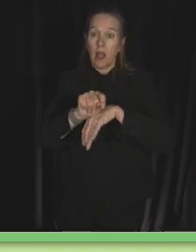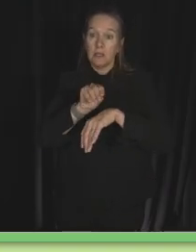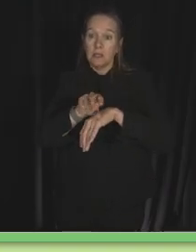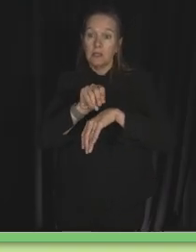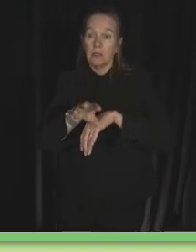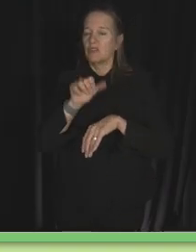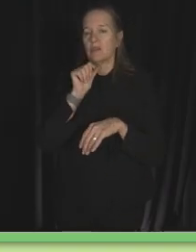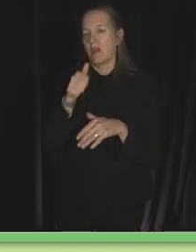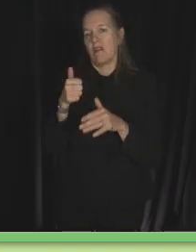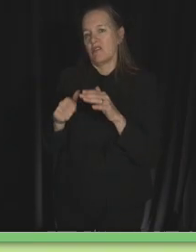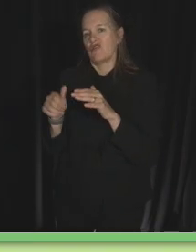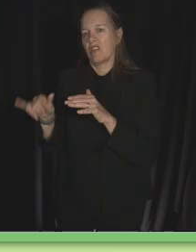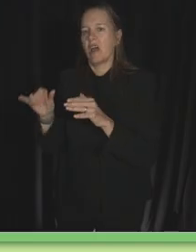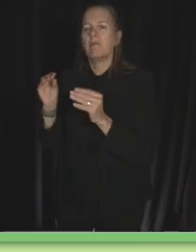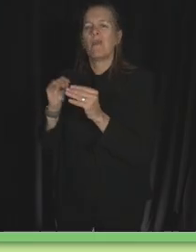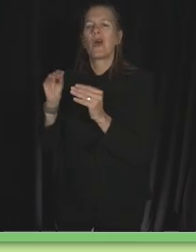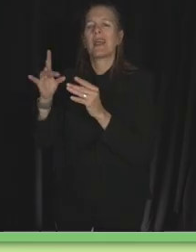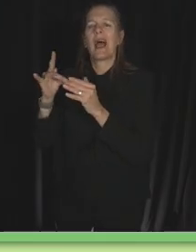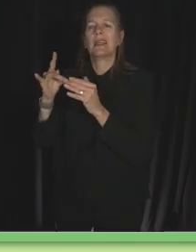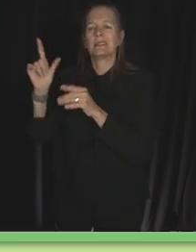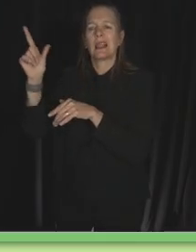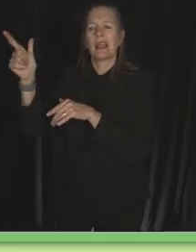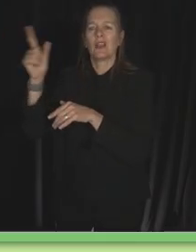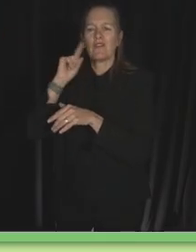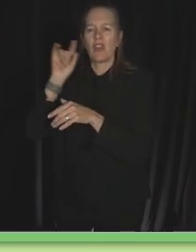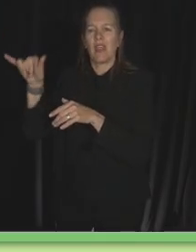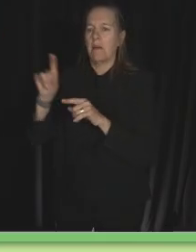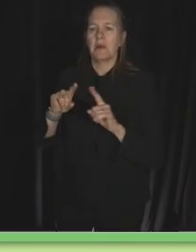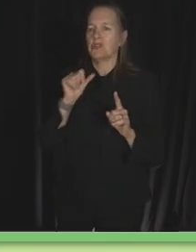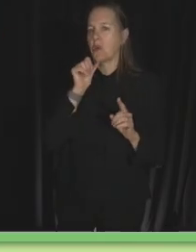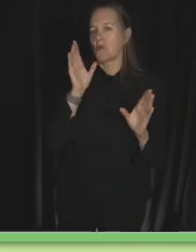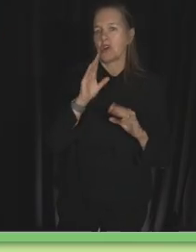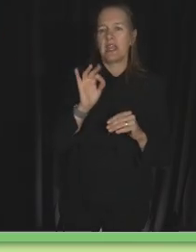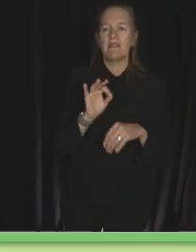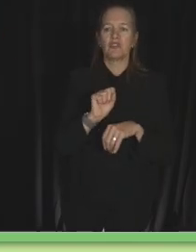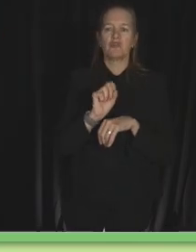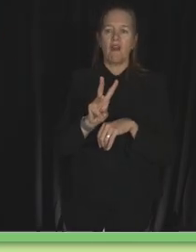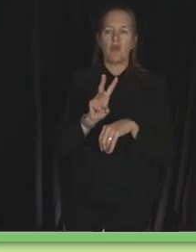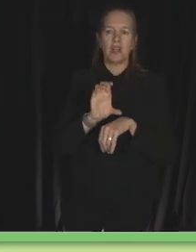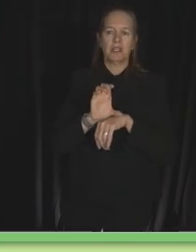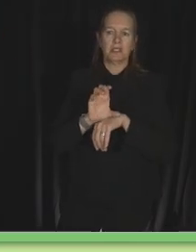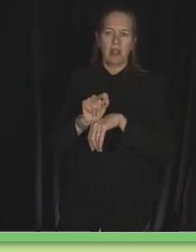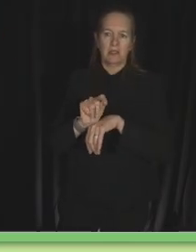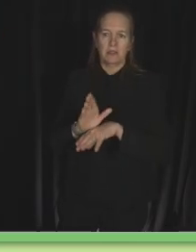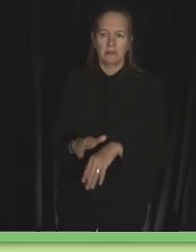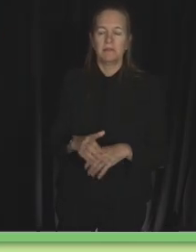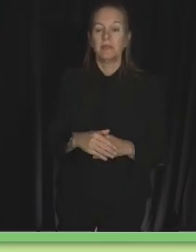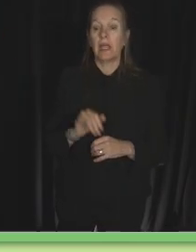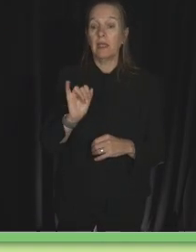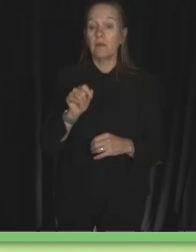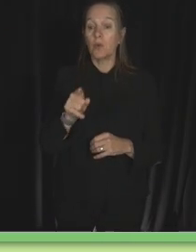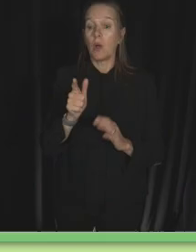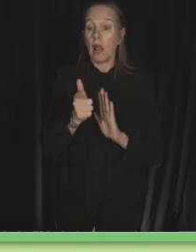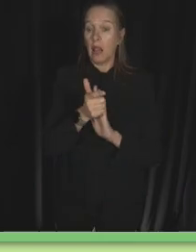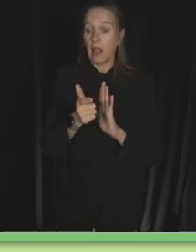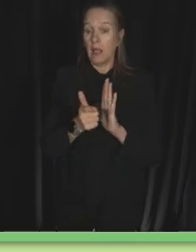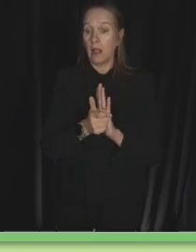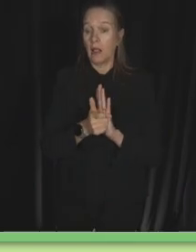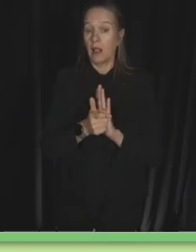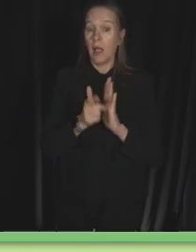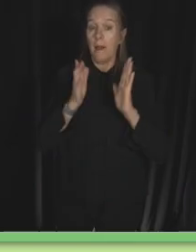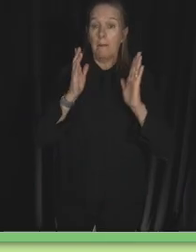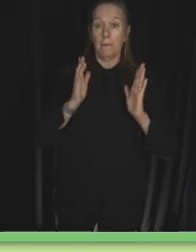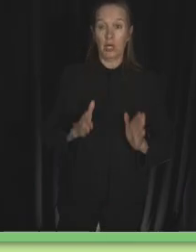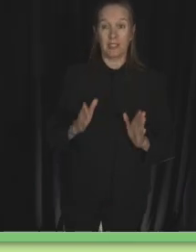an issue. There'll be more guidance on that later, but don't worry about it if you're a software consultant. If you are a legal person, the term